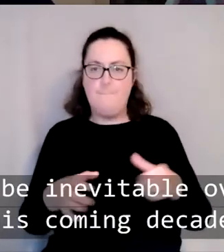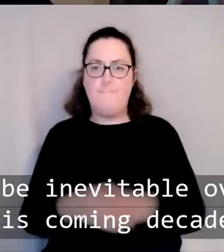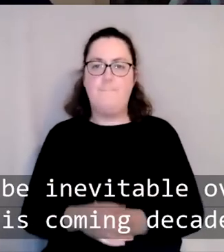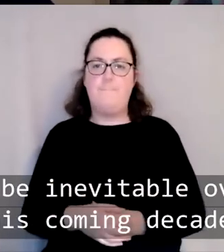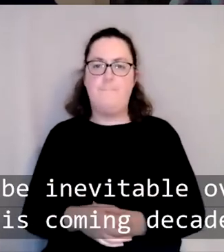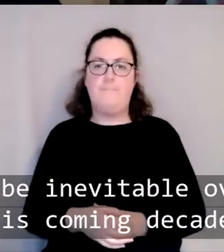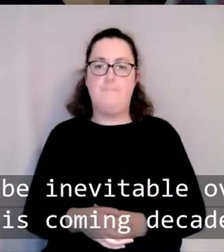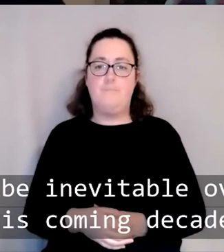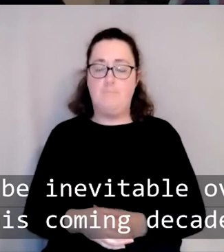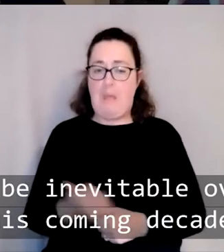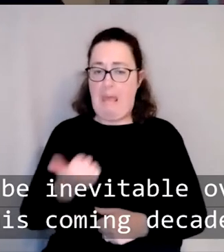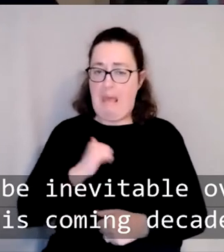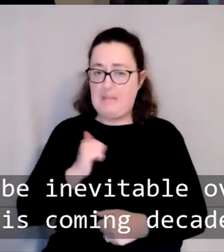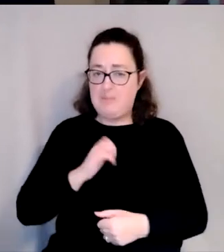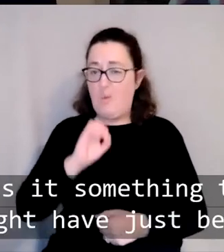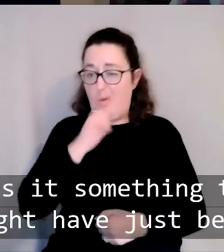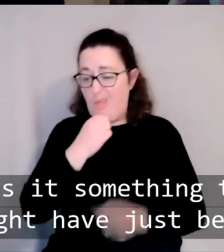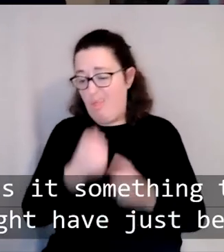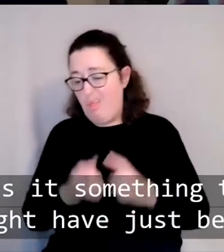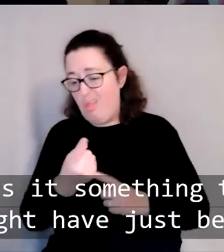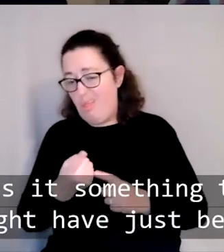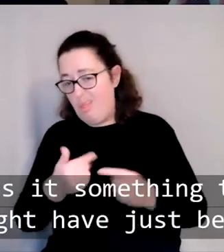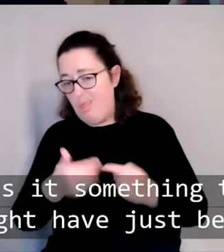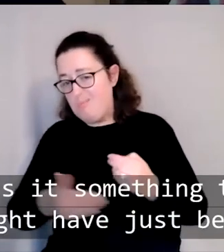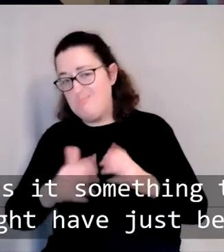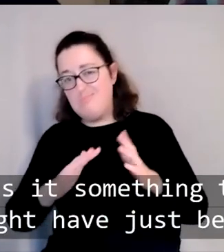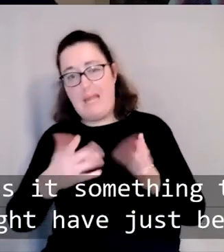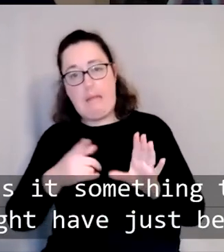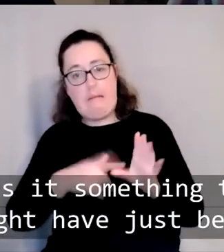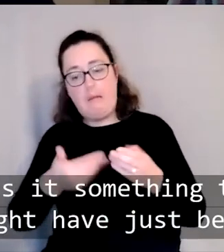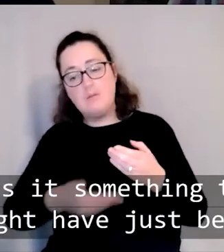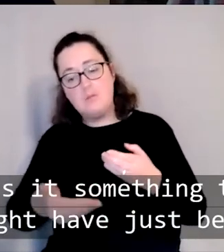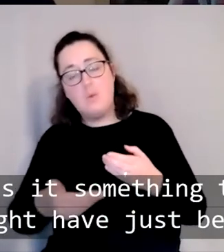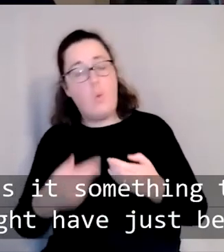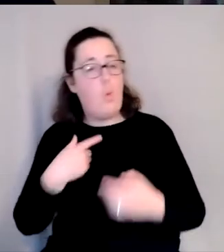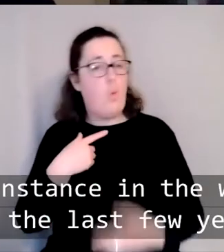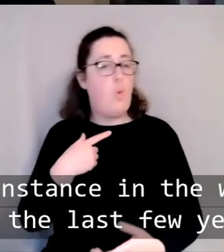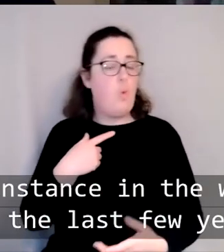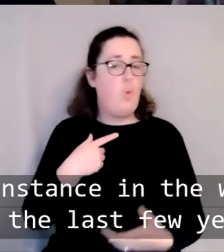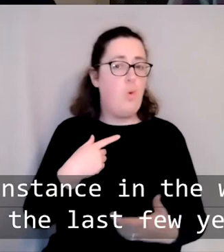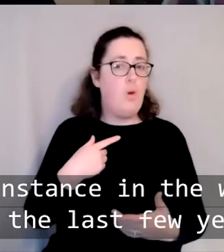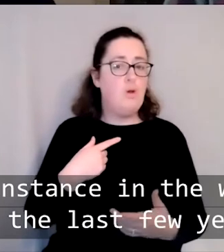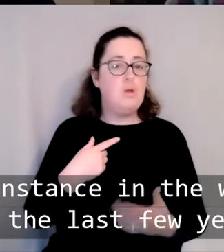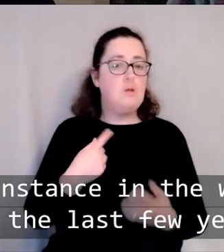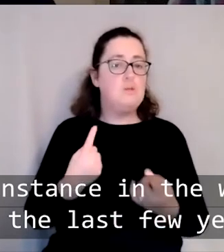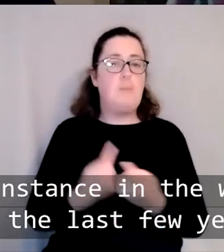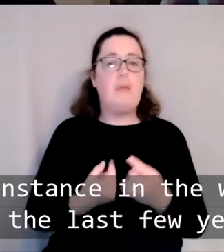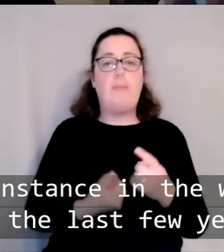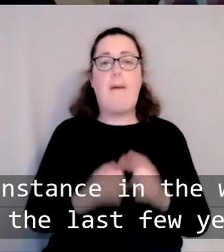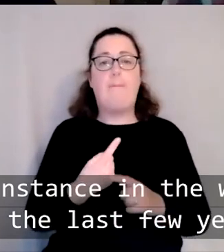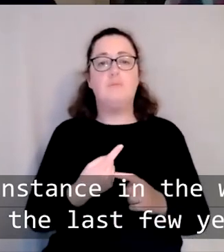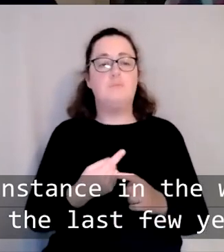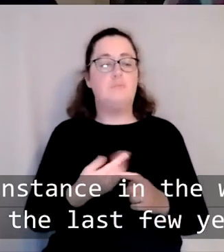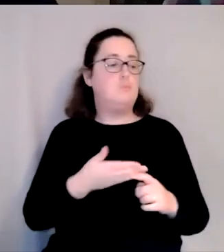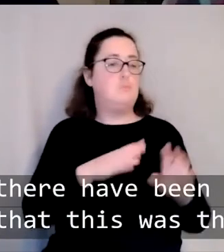is going to be inevitable over this coming decade, or is it something that it might have just been an instant in the wind over the last few